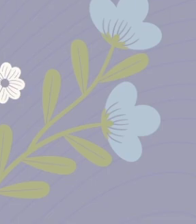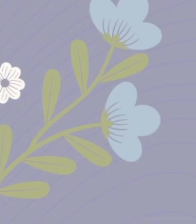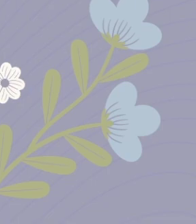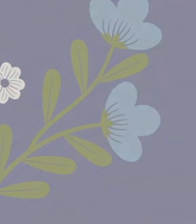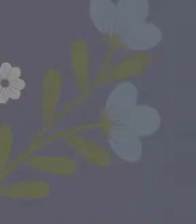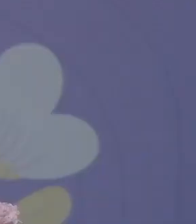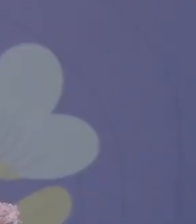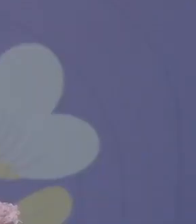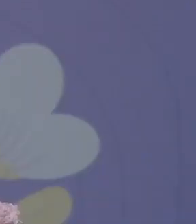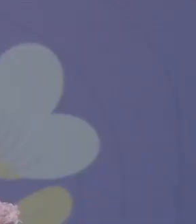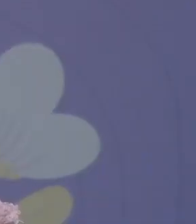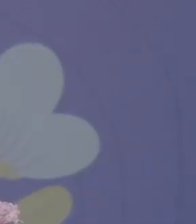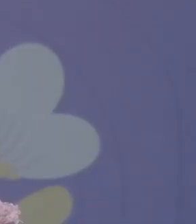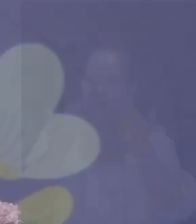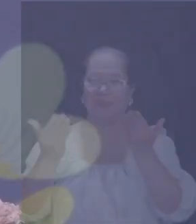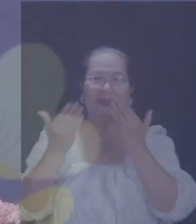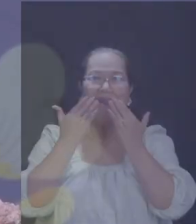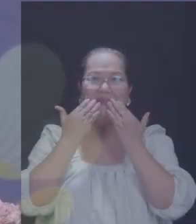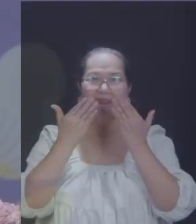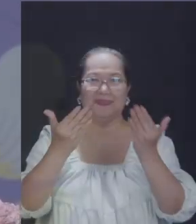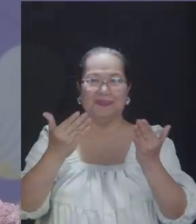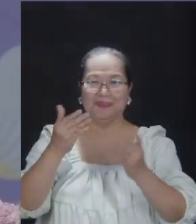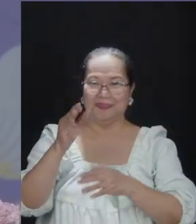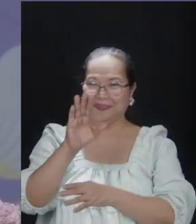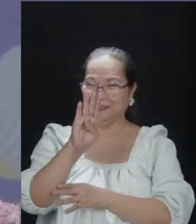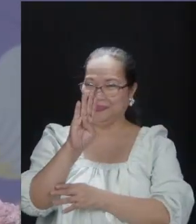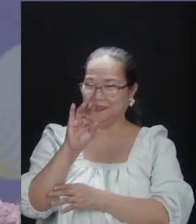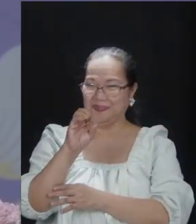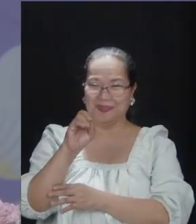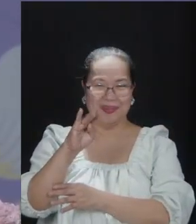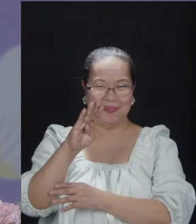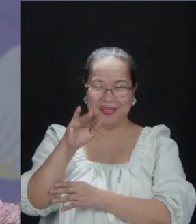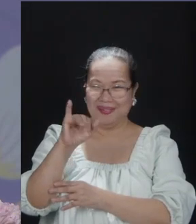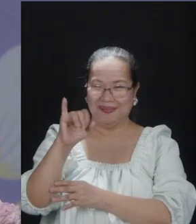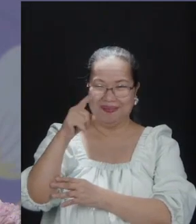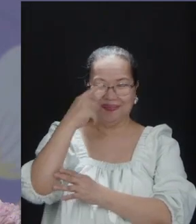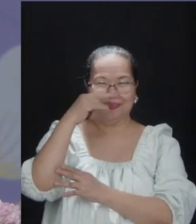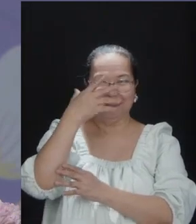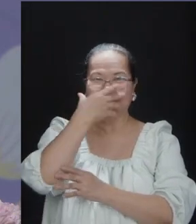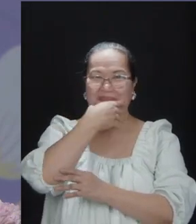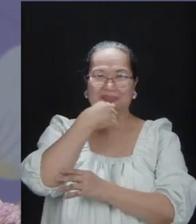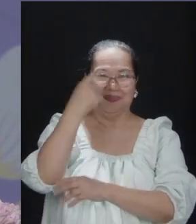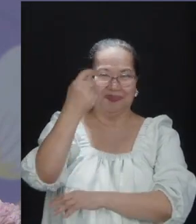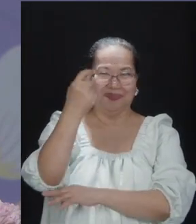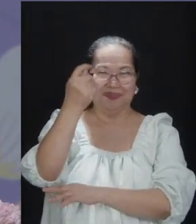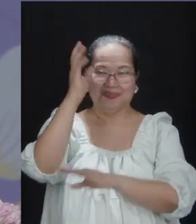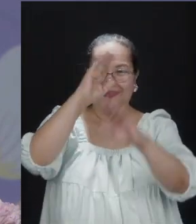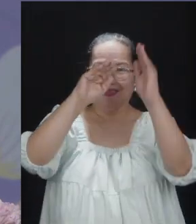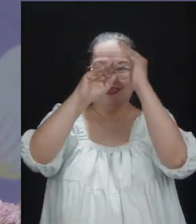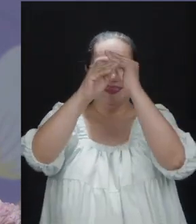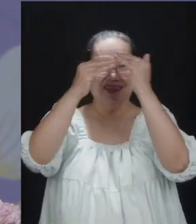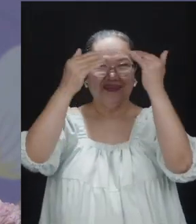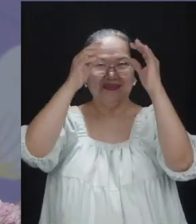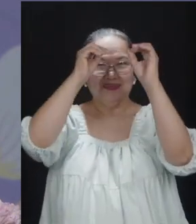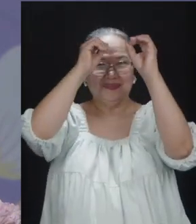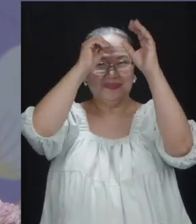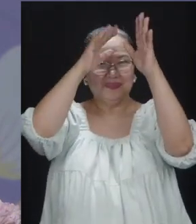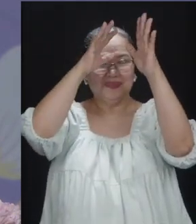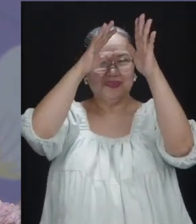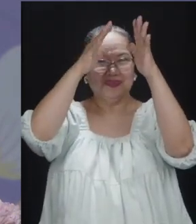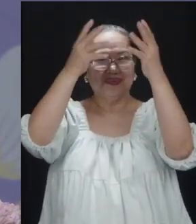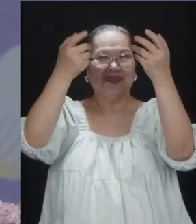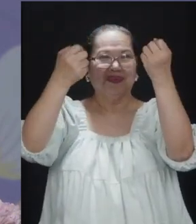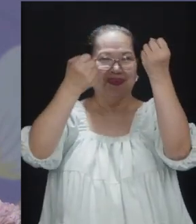Thank you, Bobby, for that beautiful testimony of our Heavenly Father's